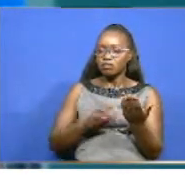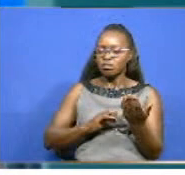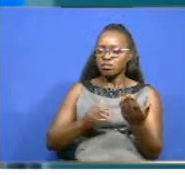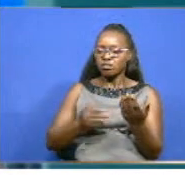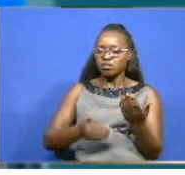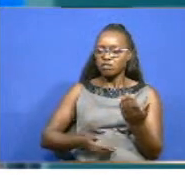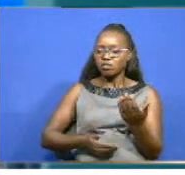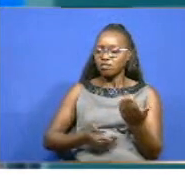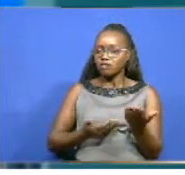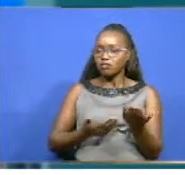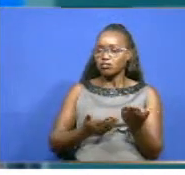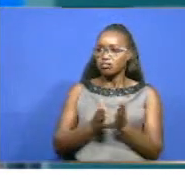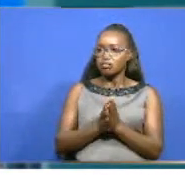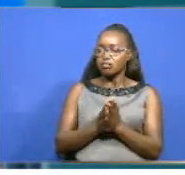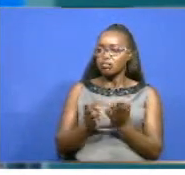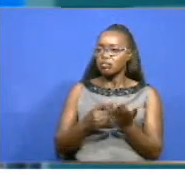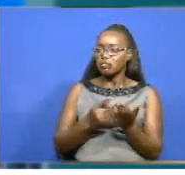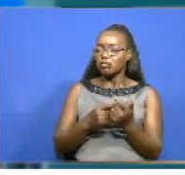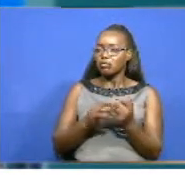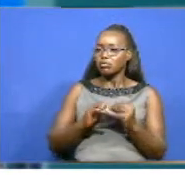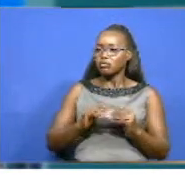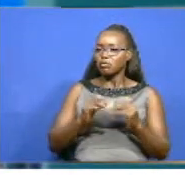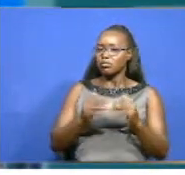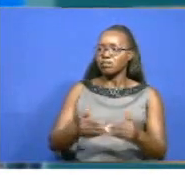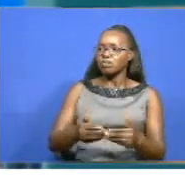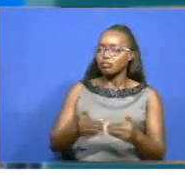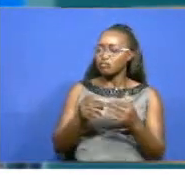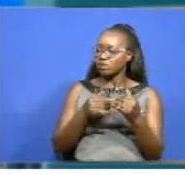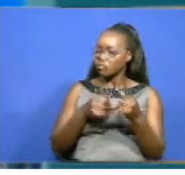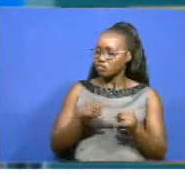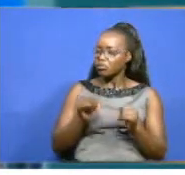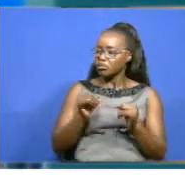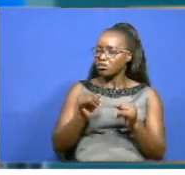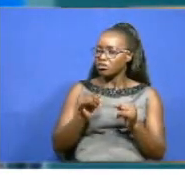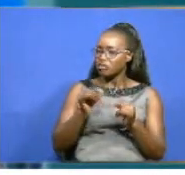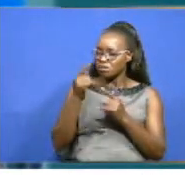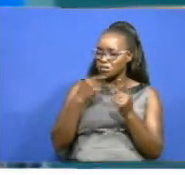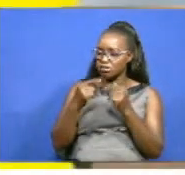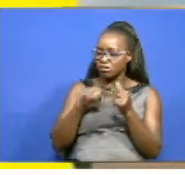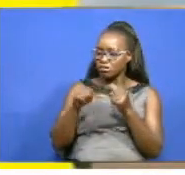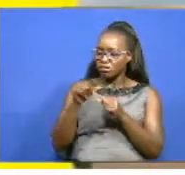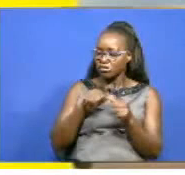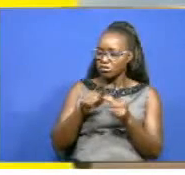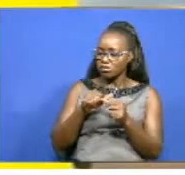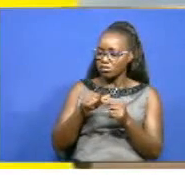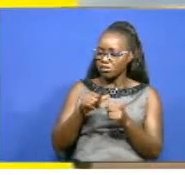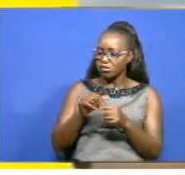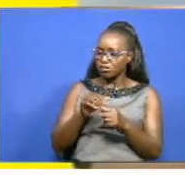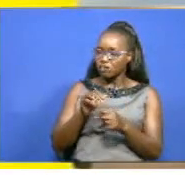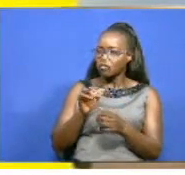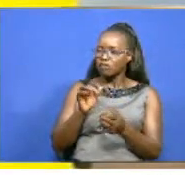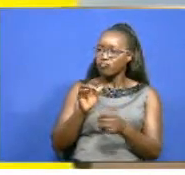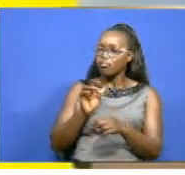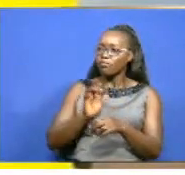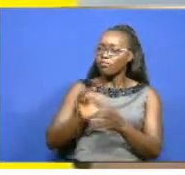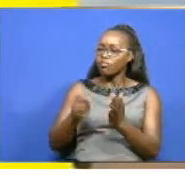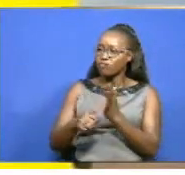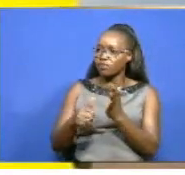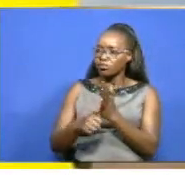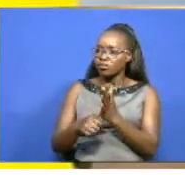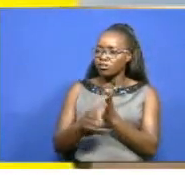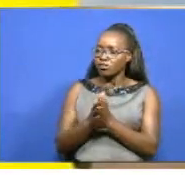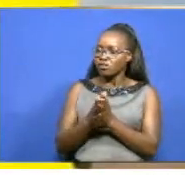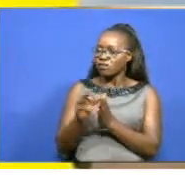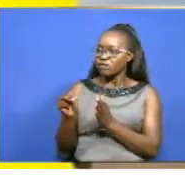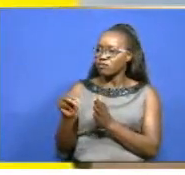man. Mm. And therefore, how much pregnancies that we are trying to and see and talk about, and the complications that are coming after that. True, so true. Children are hungry even at